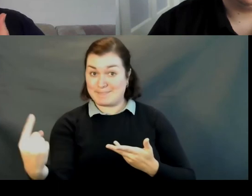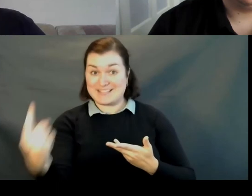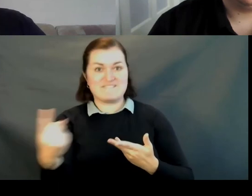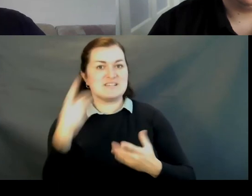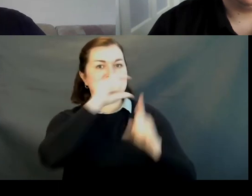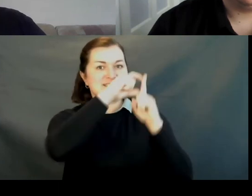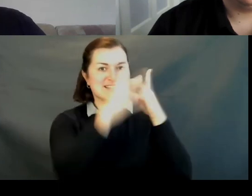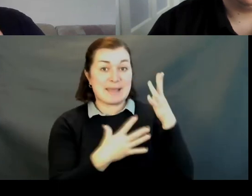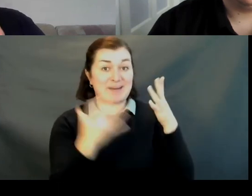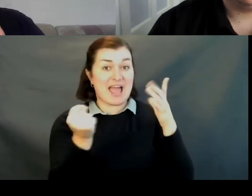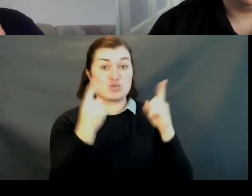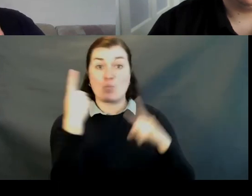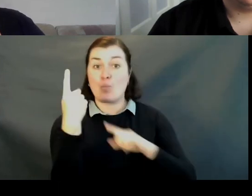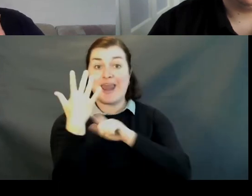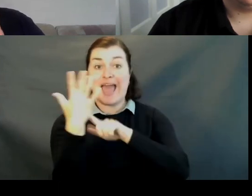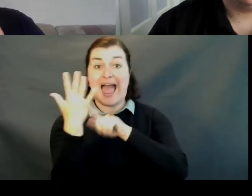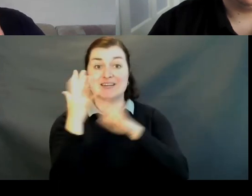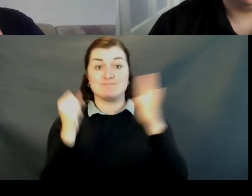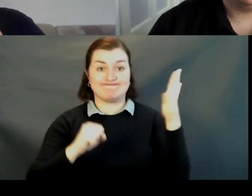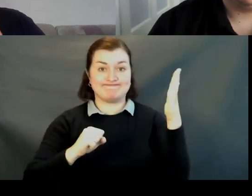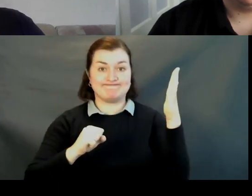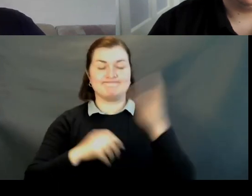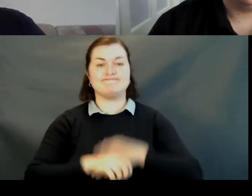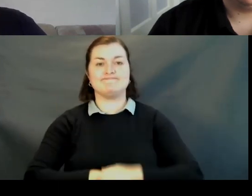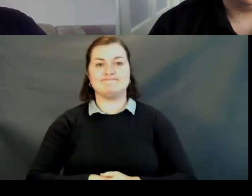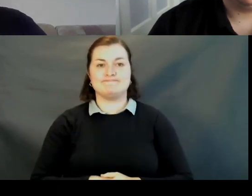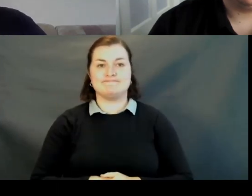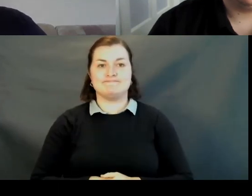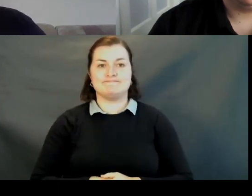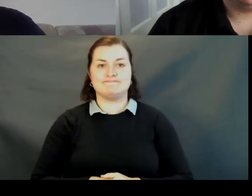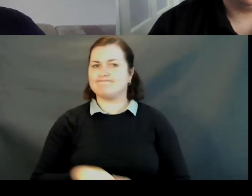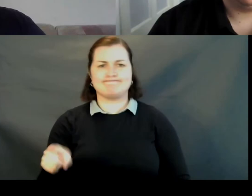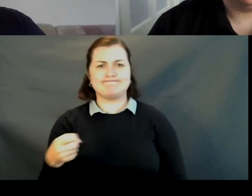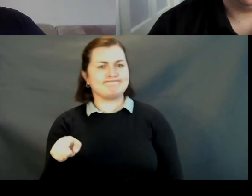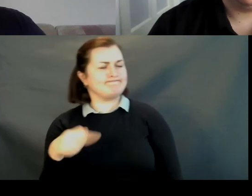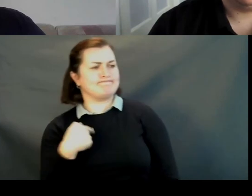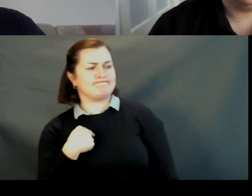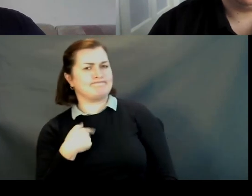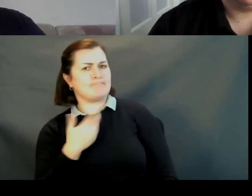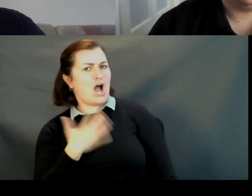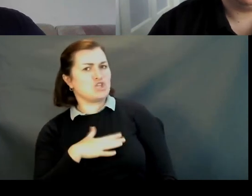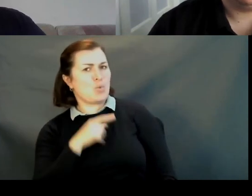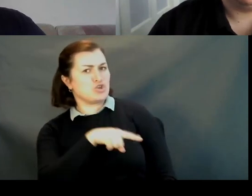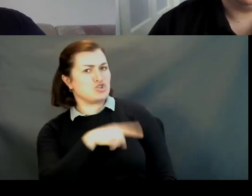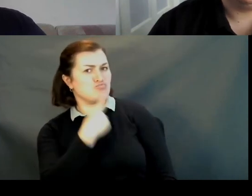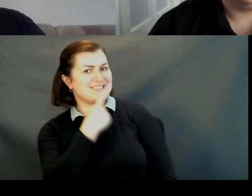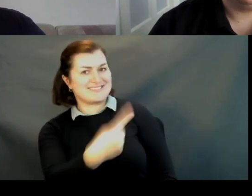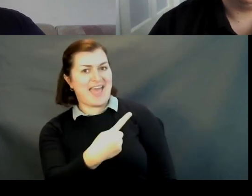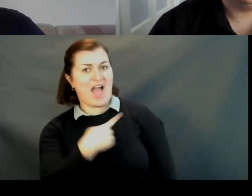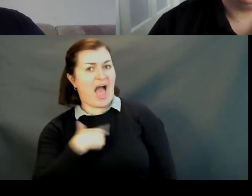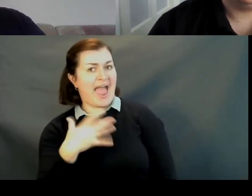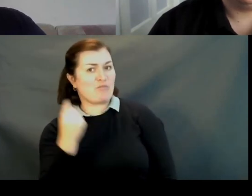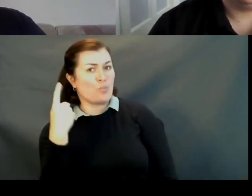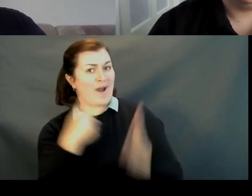with only one hand. And he said, I don't want that mentioned. That is his decision. He doesn't want